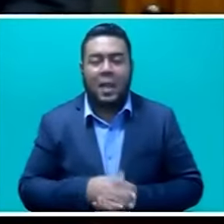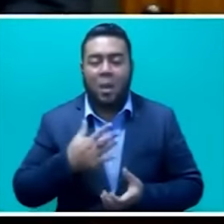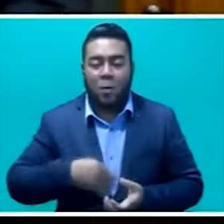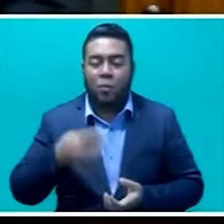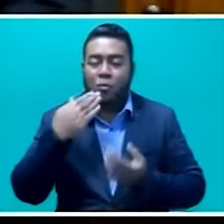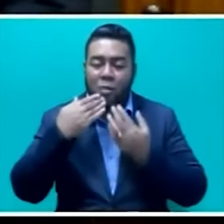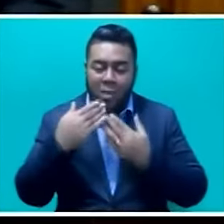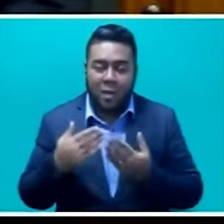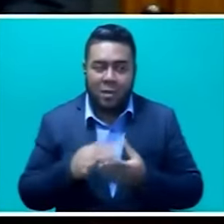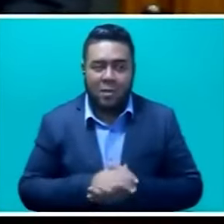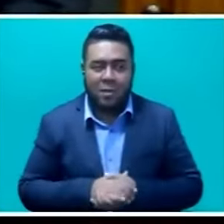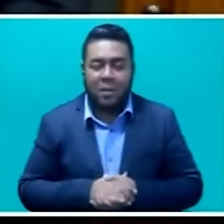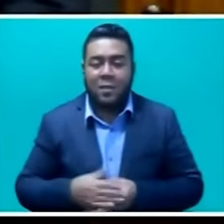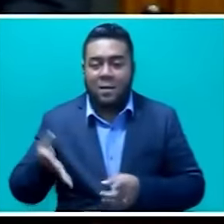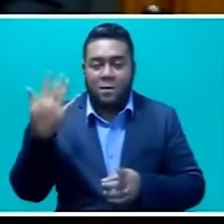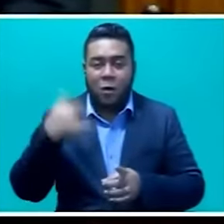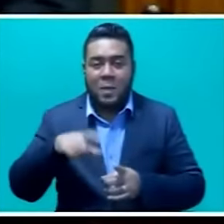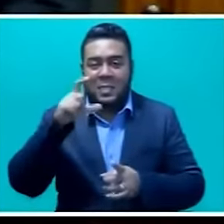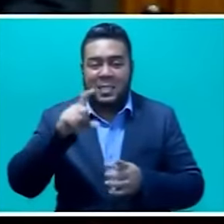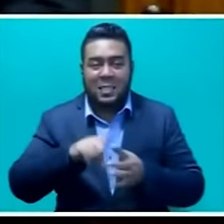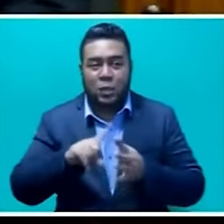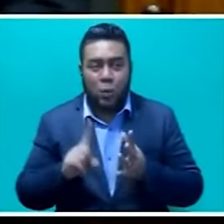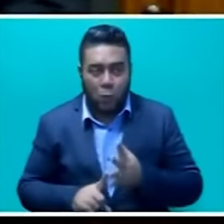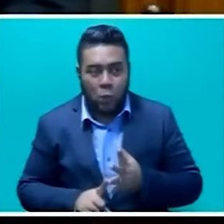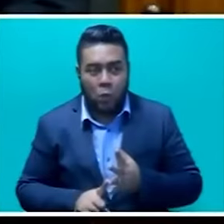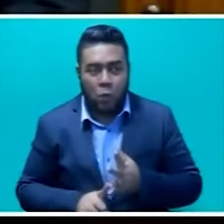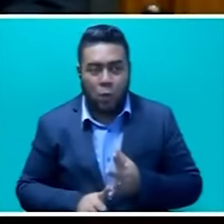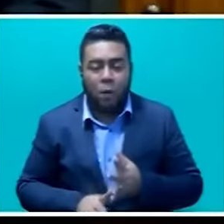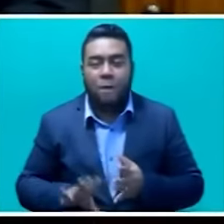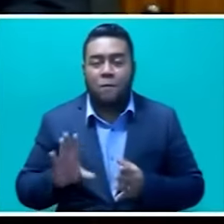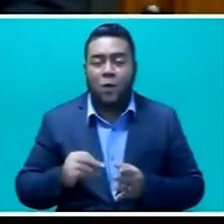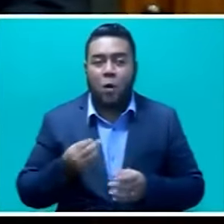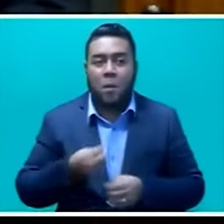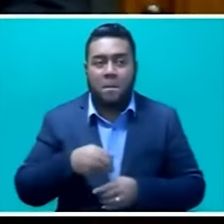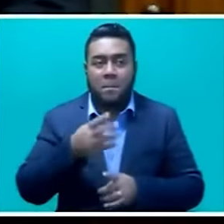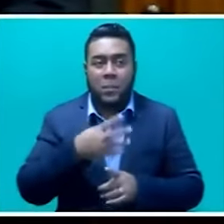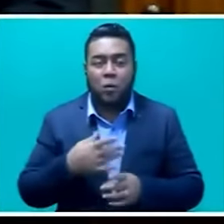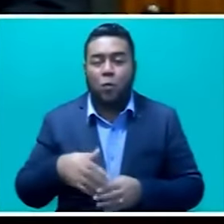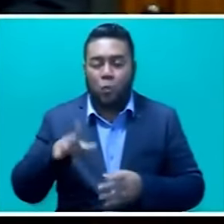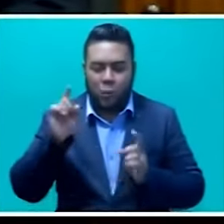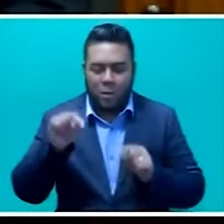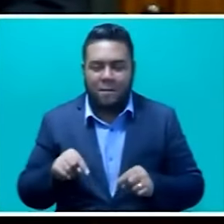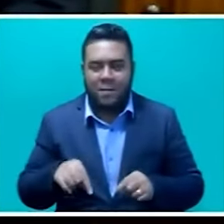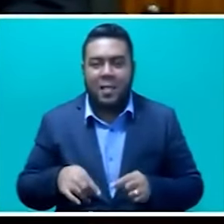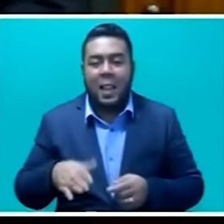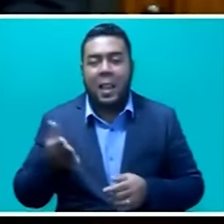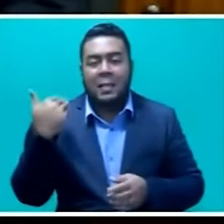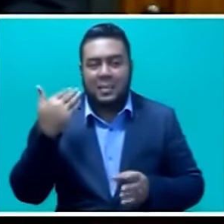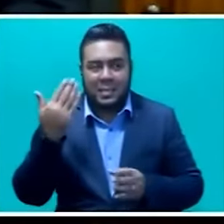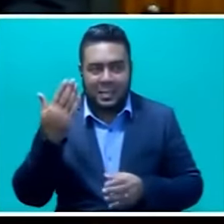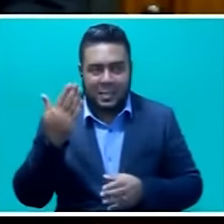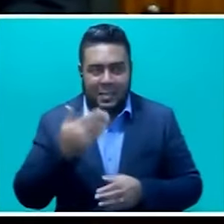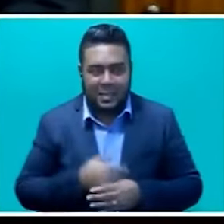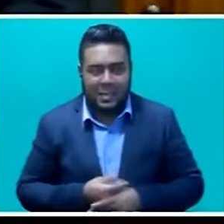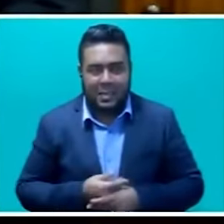the former CEO for the Bureau of Statistics, who was present last night as part of the panel, because he